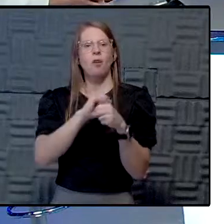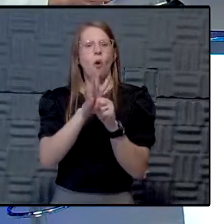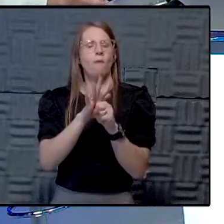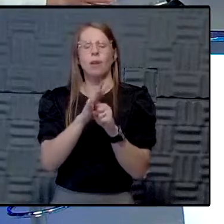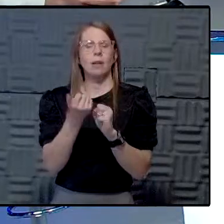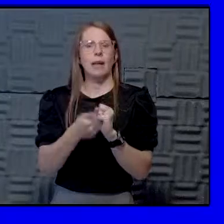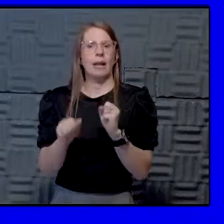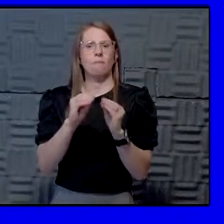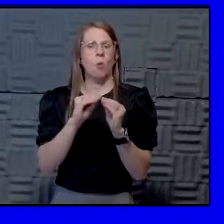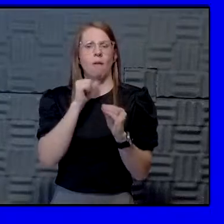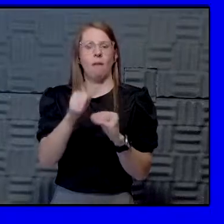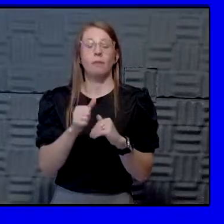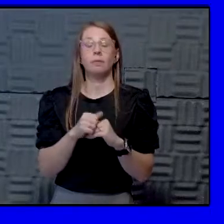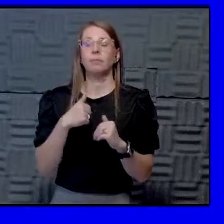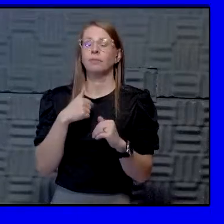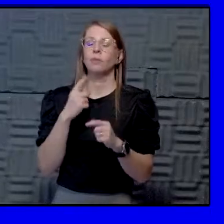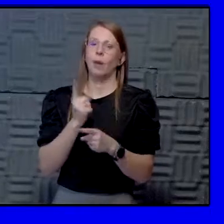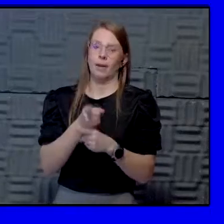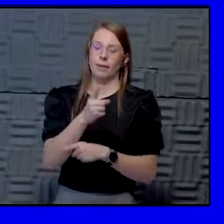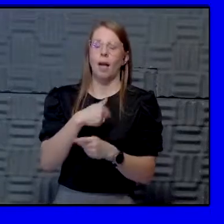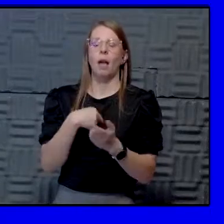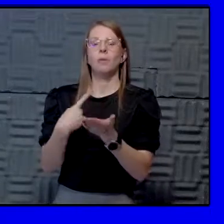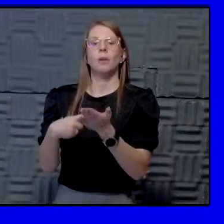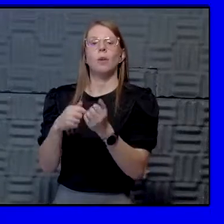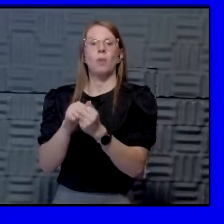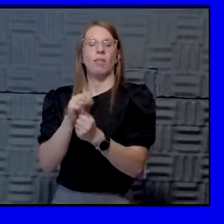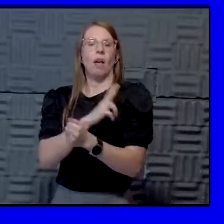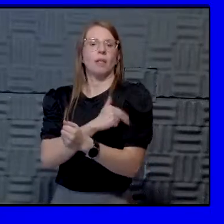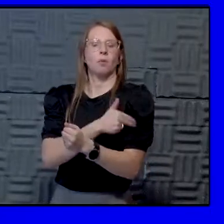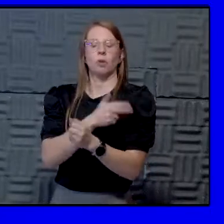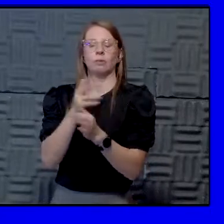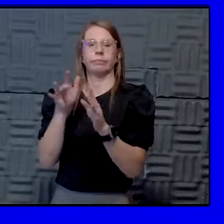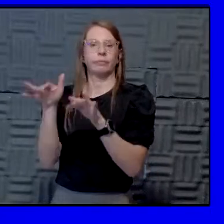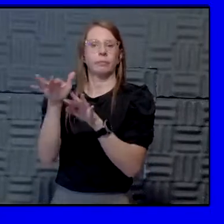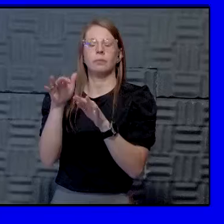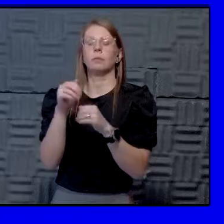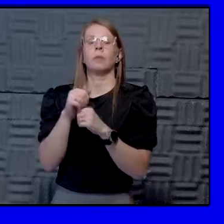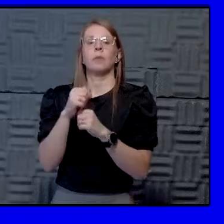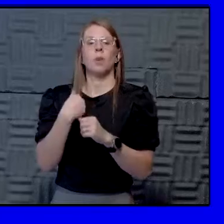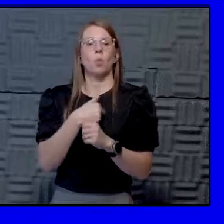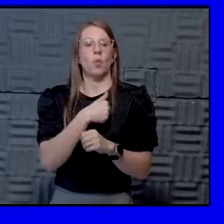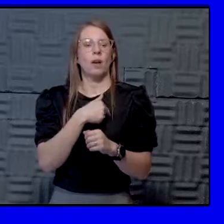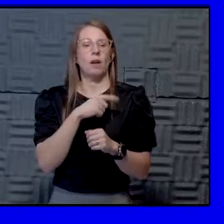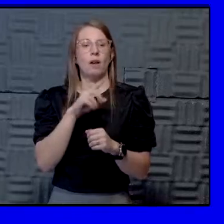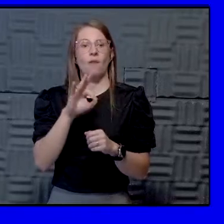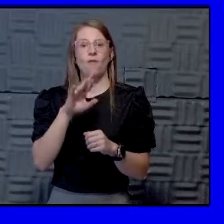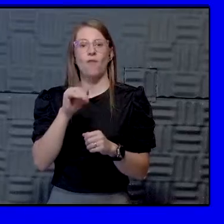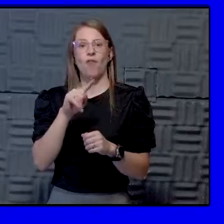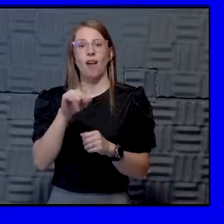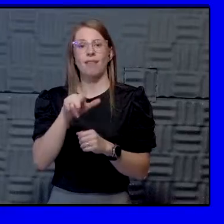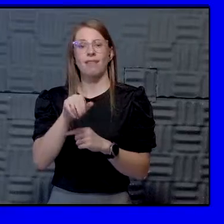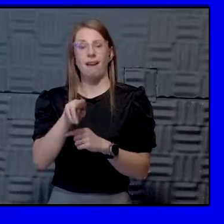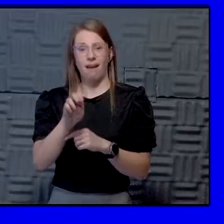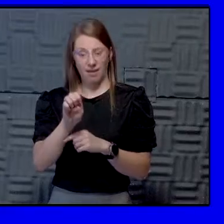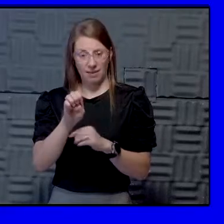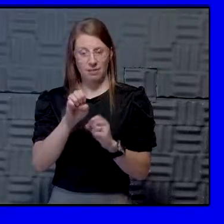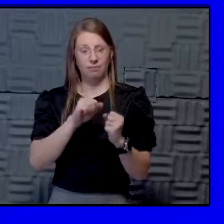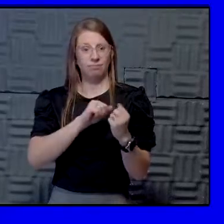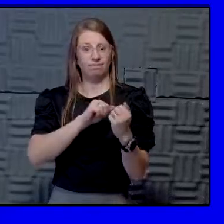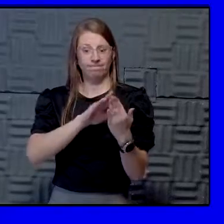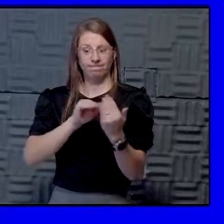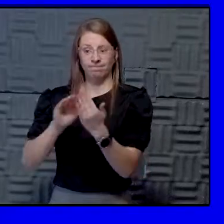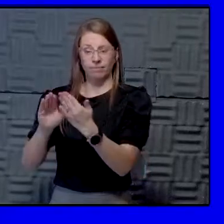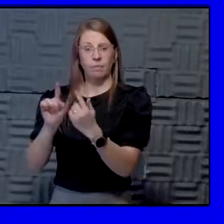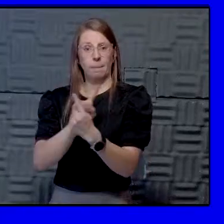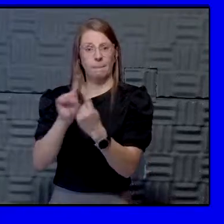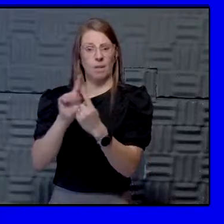anymore. Yeah, no, I was talking to our hospitalists who, again, were on the front lines as far as the providers seeing our COVID patients,